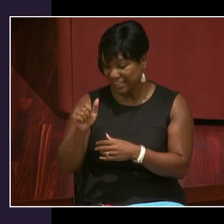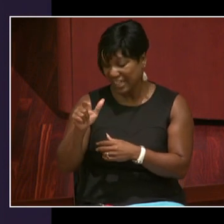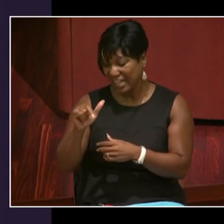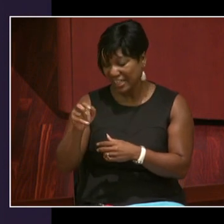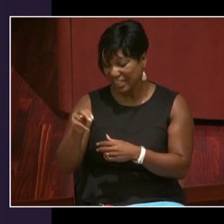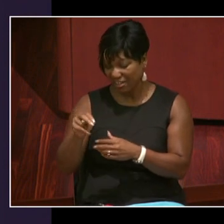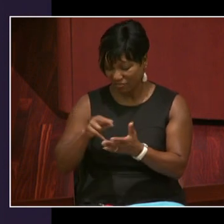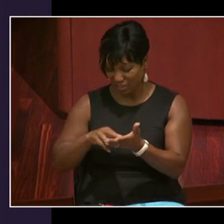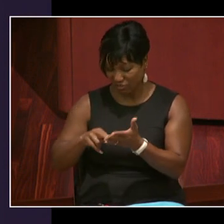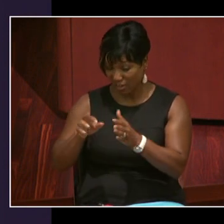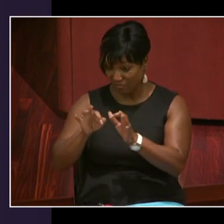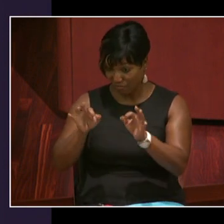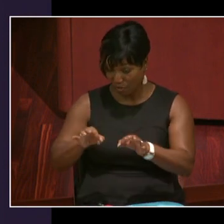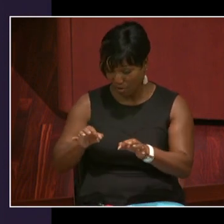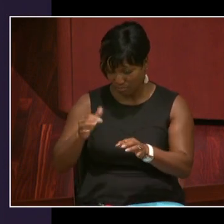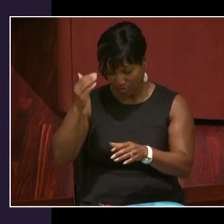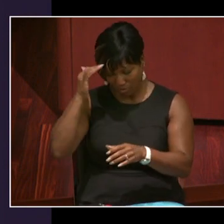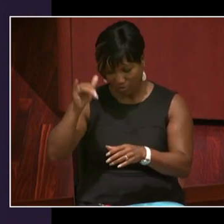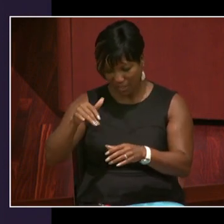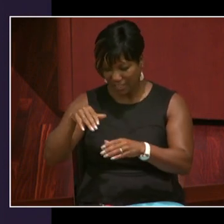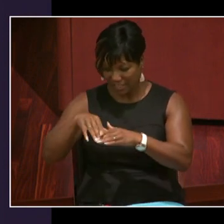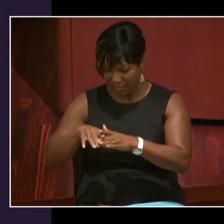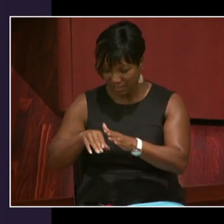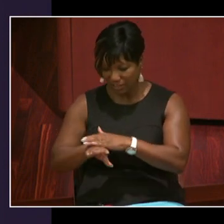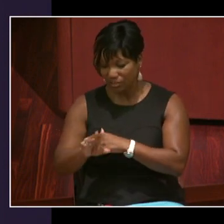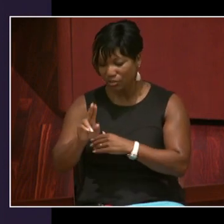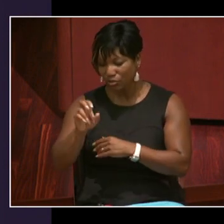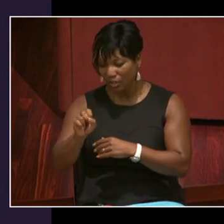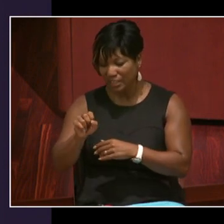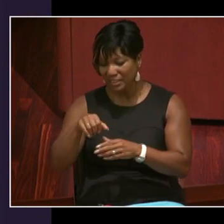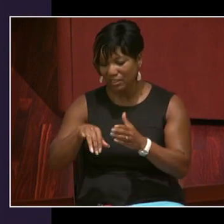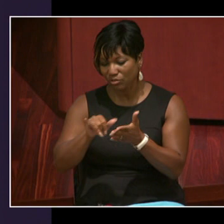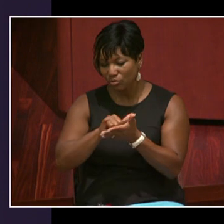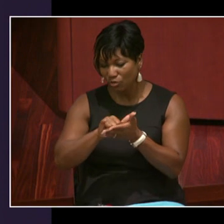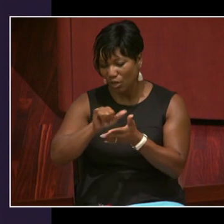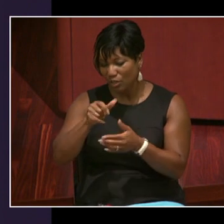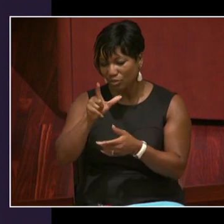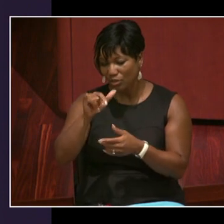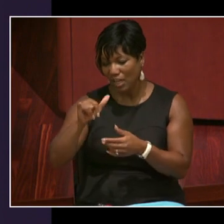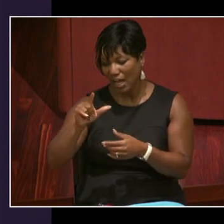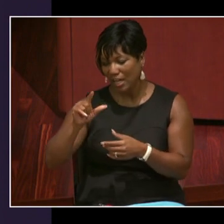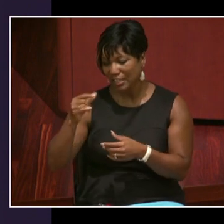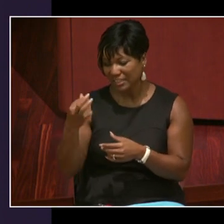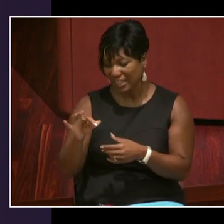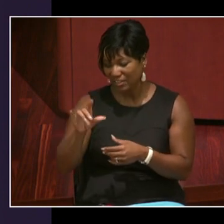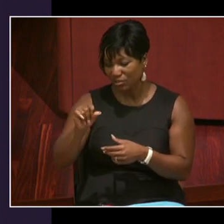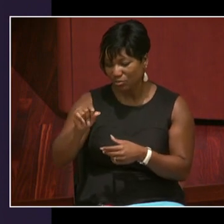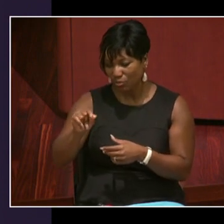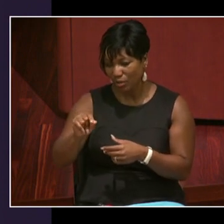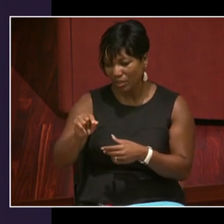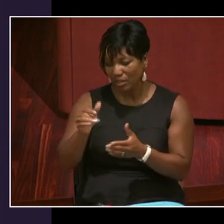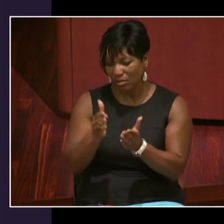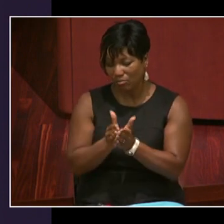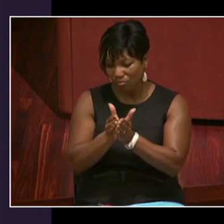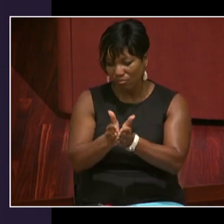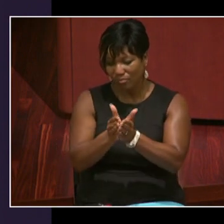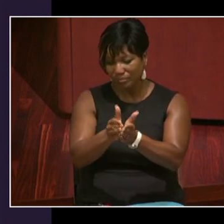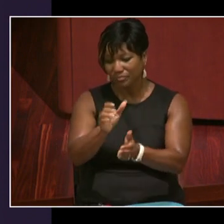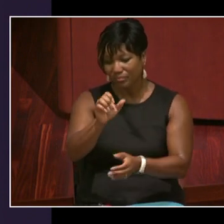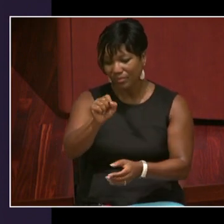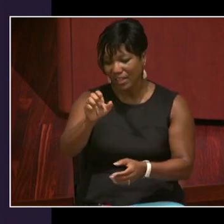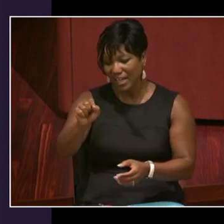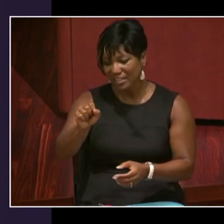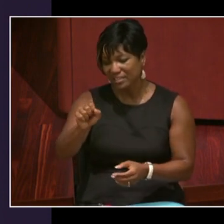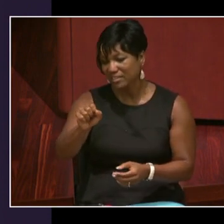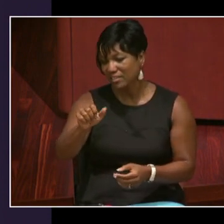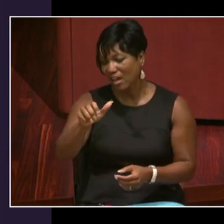that they entered the United States in New York in July of 1920 aboard the SS